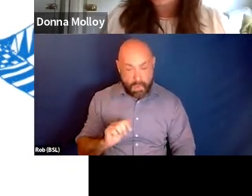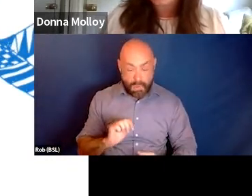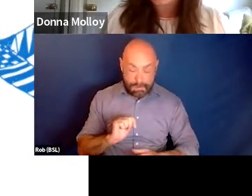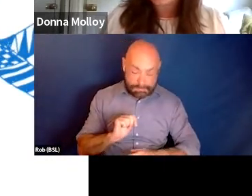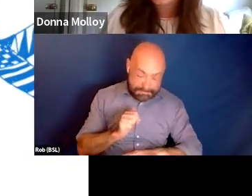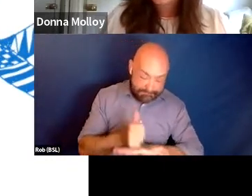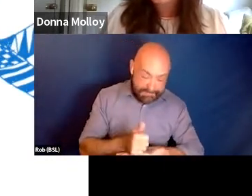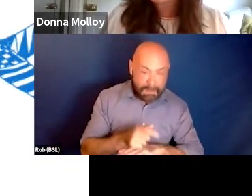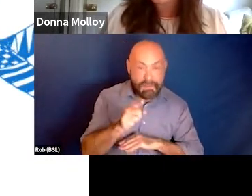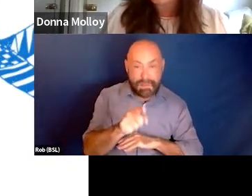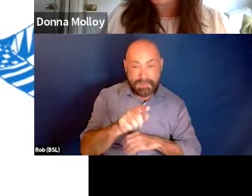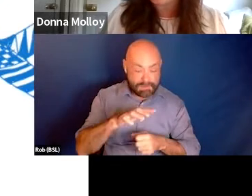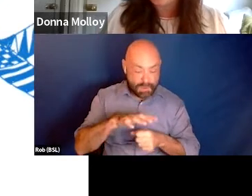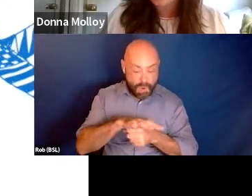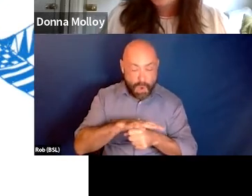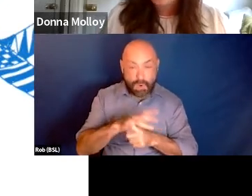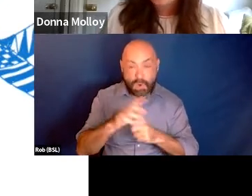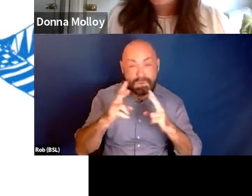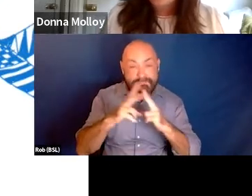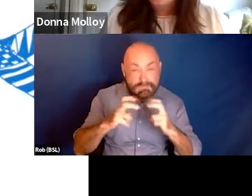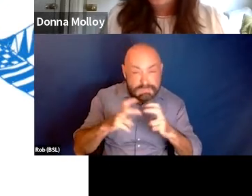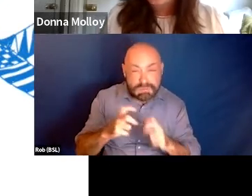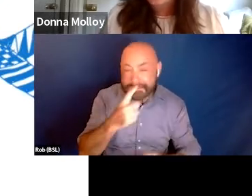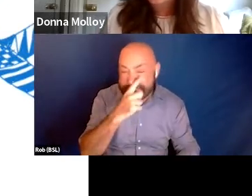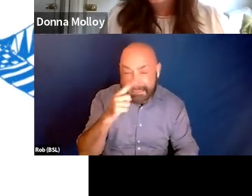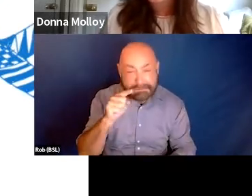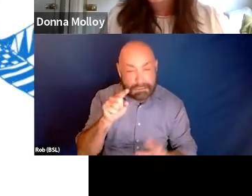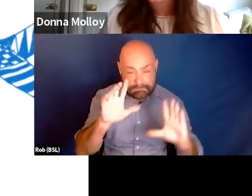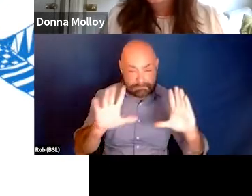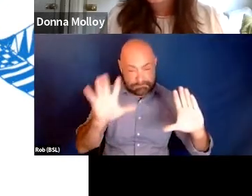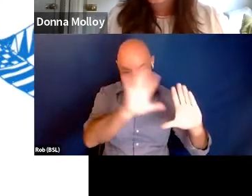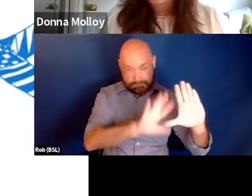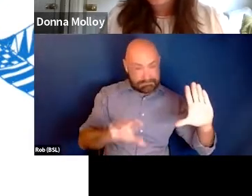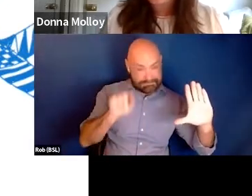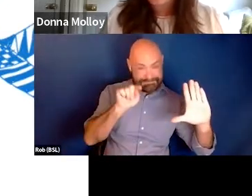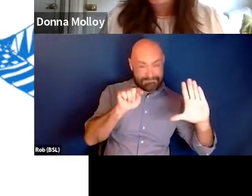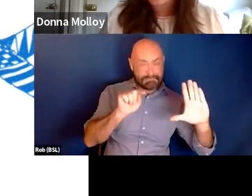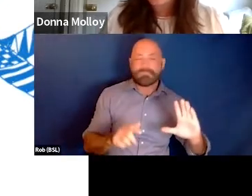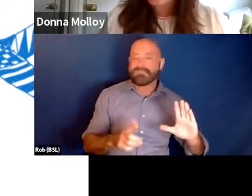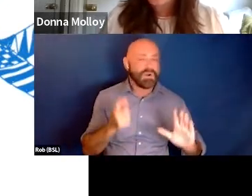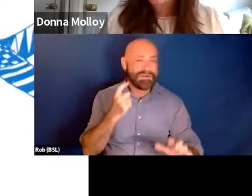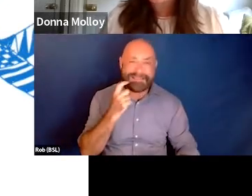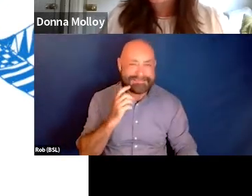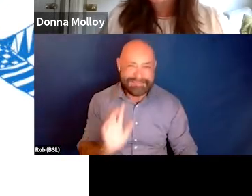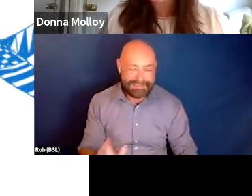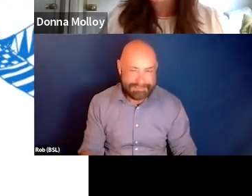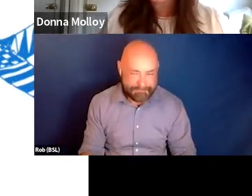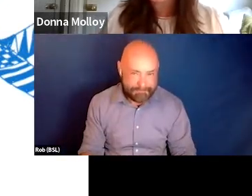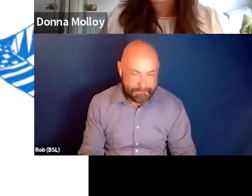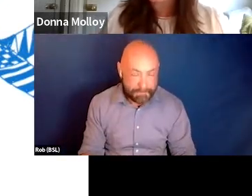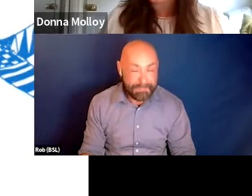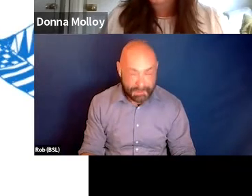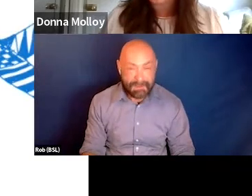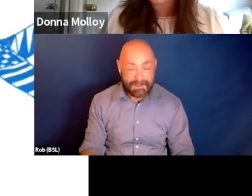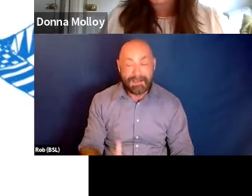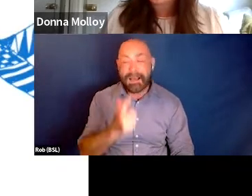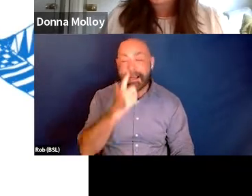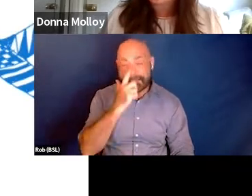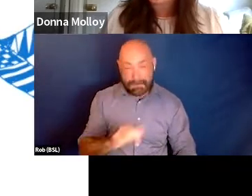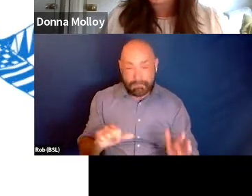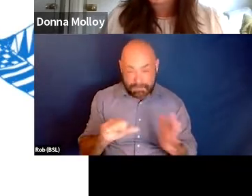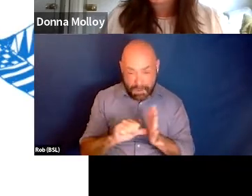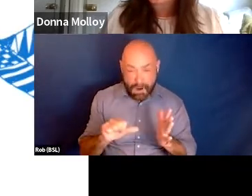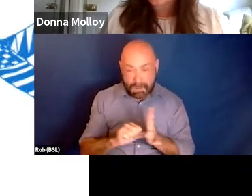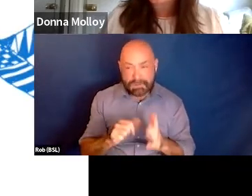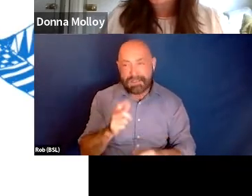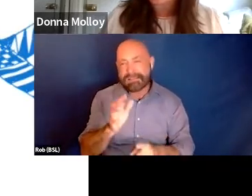local data isn't easy. All of our work has consistently shown how challenging it can be for those working